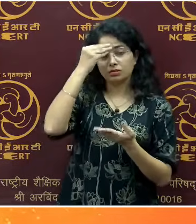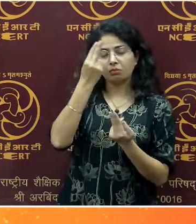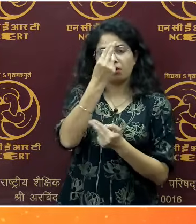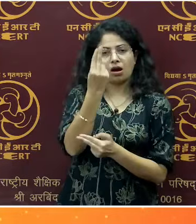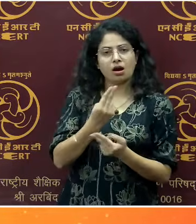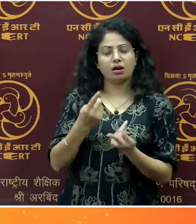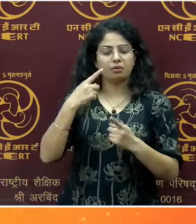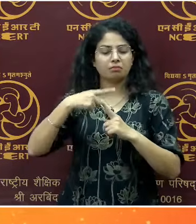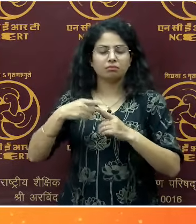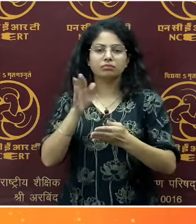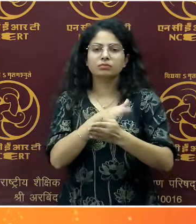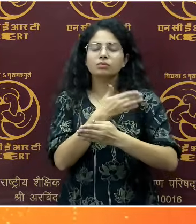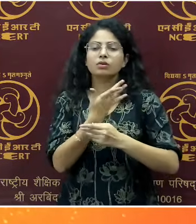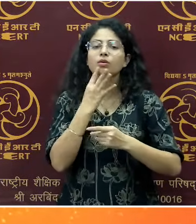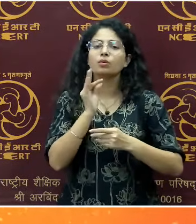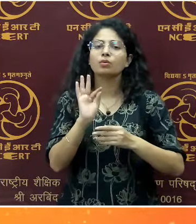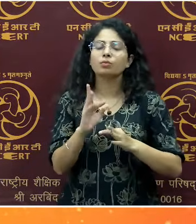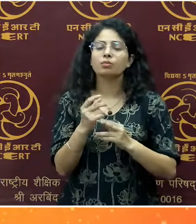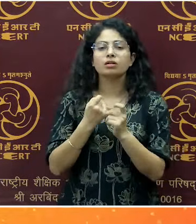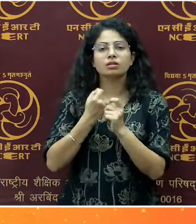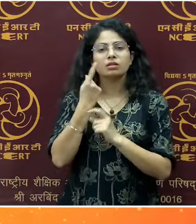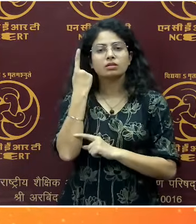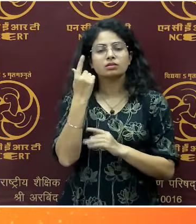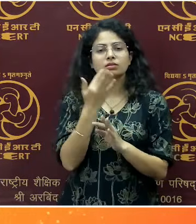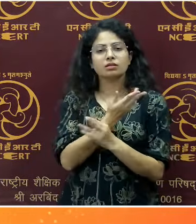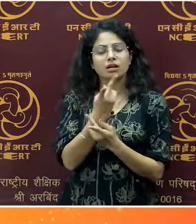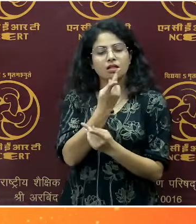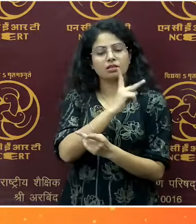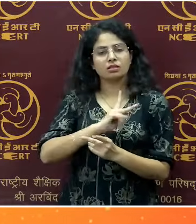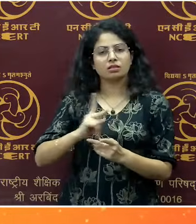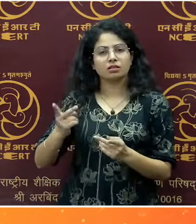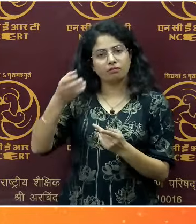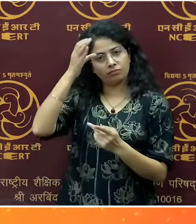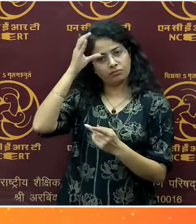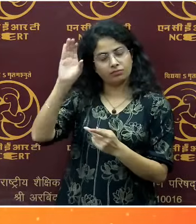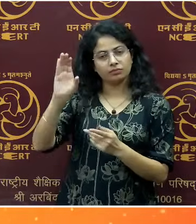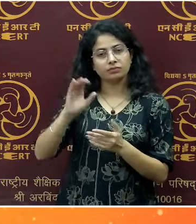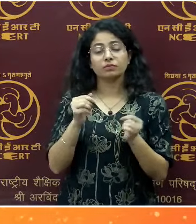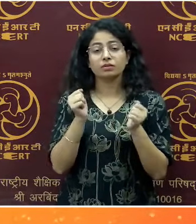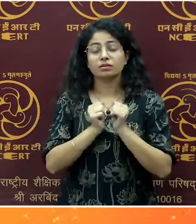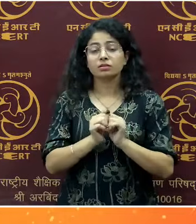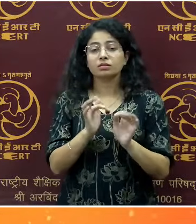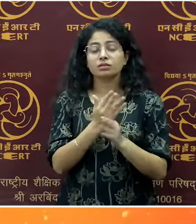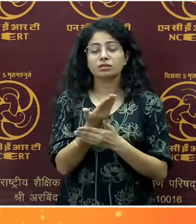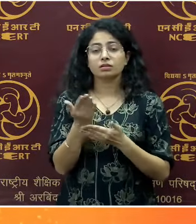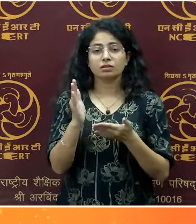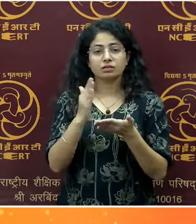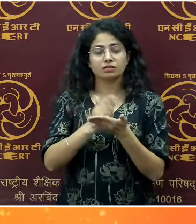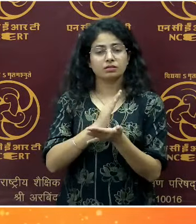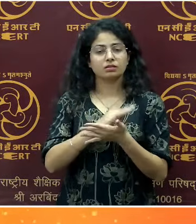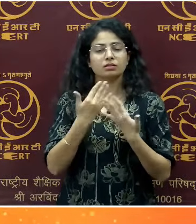play a very important role in understanding the different concepts. With this, it's a wrap. This